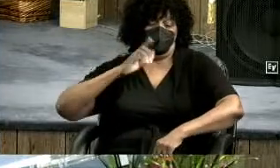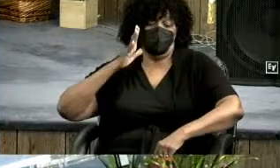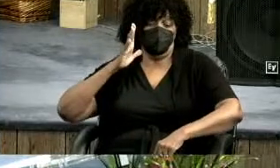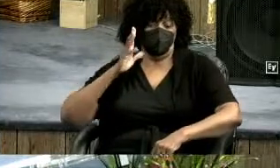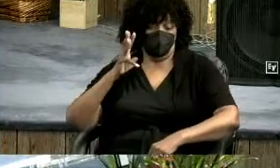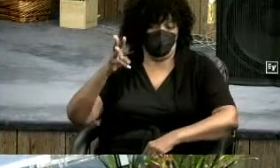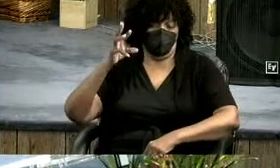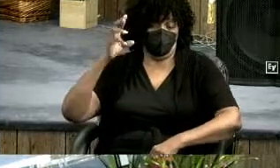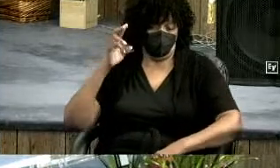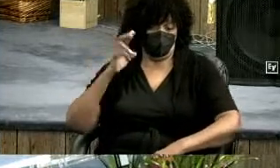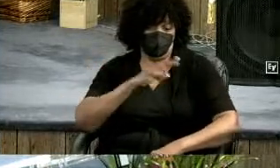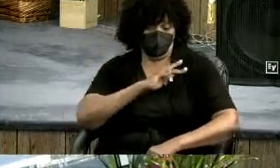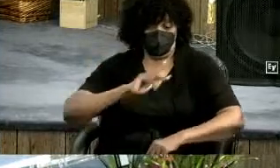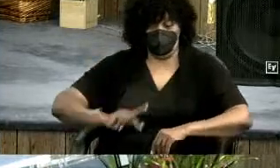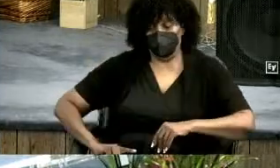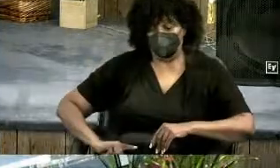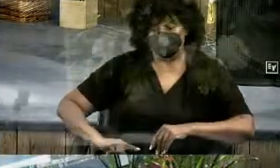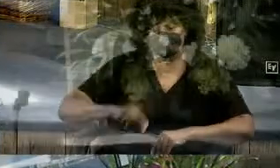queens.